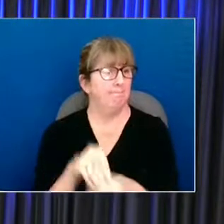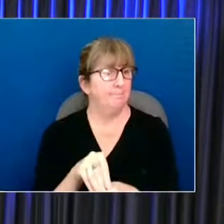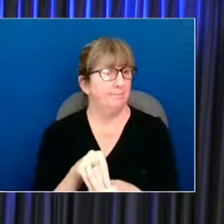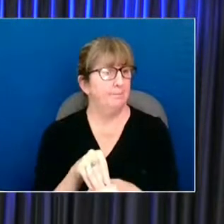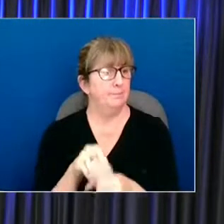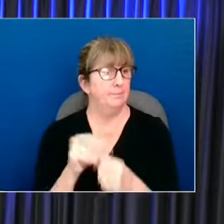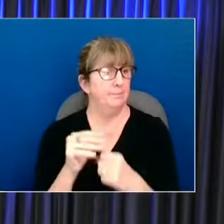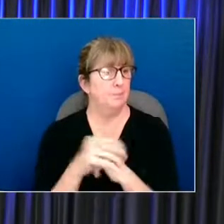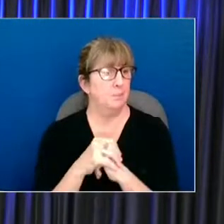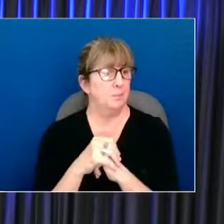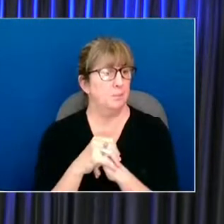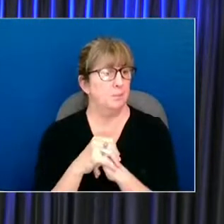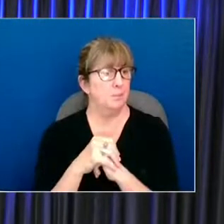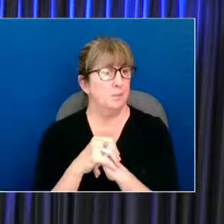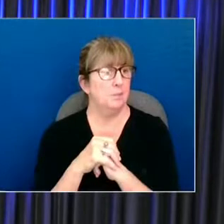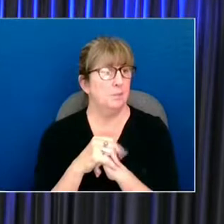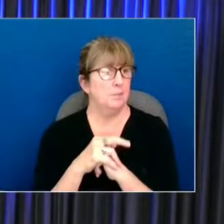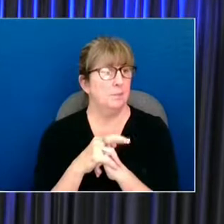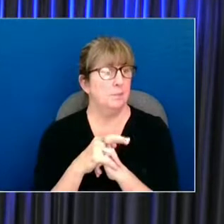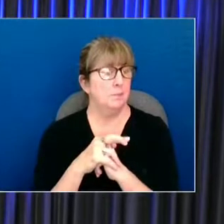player.